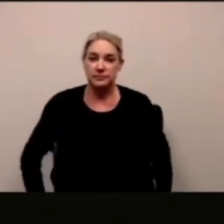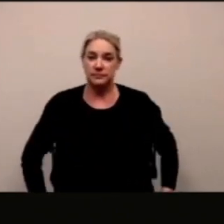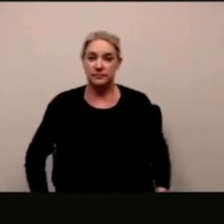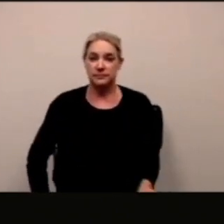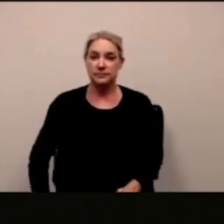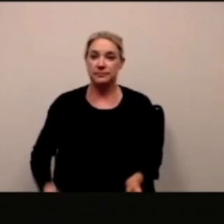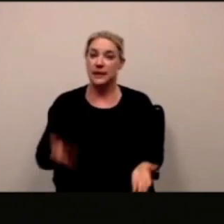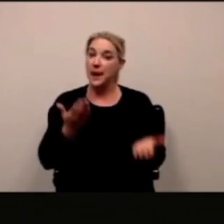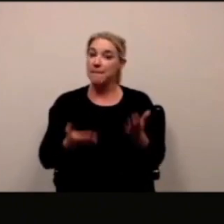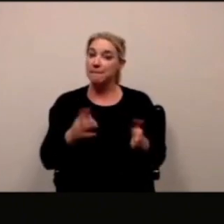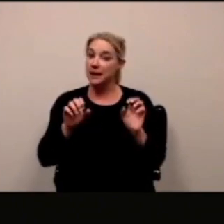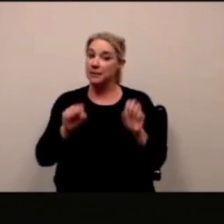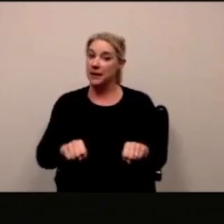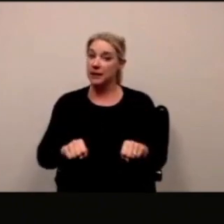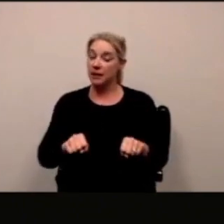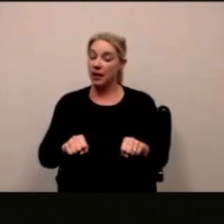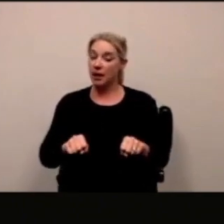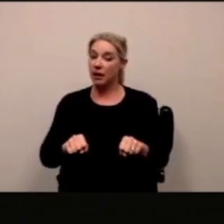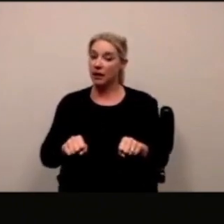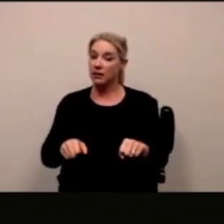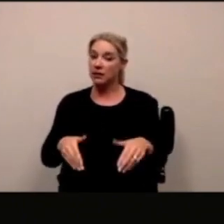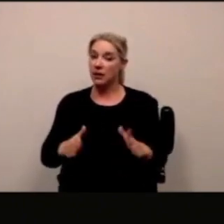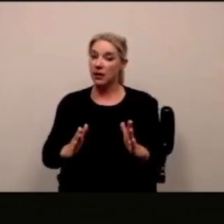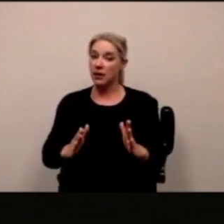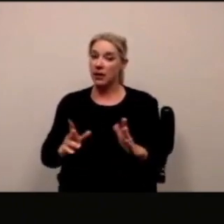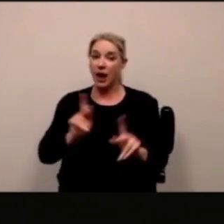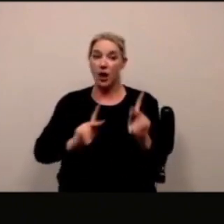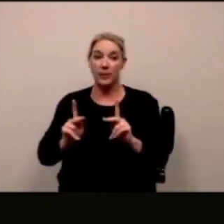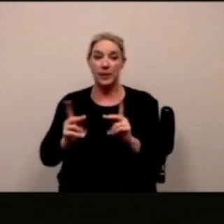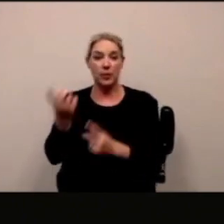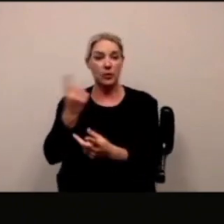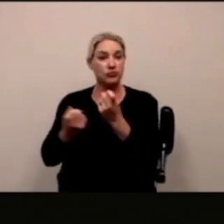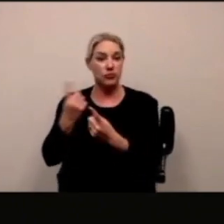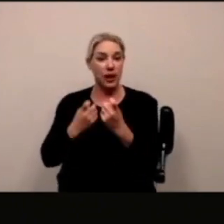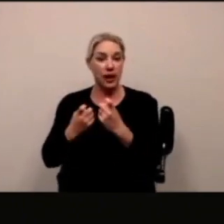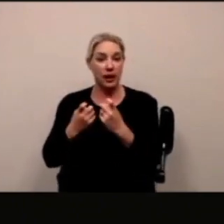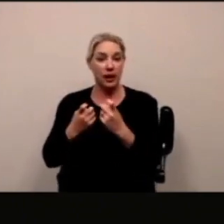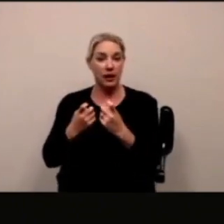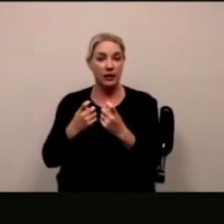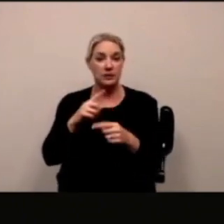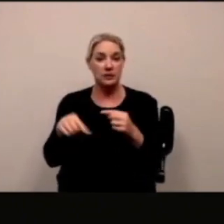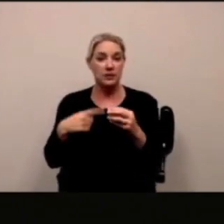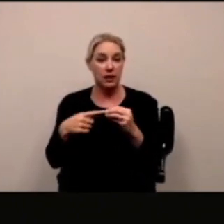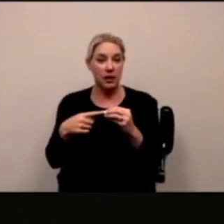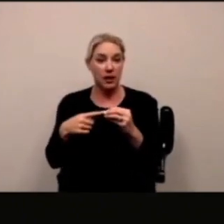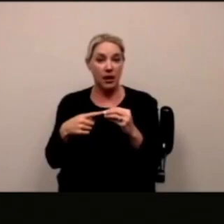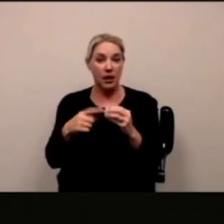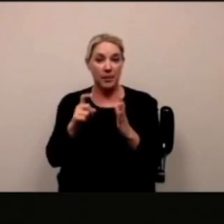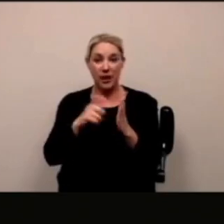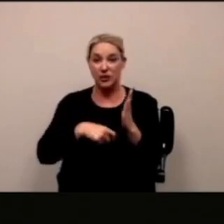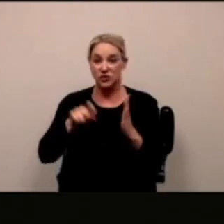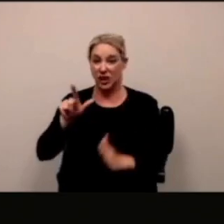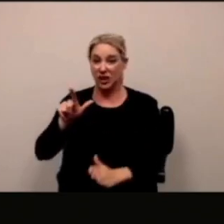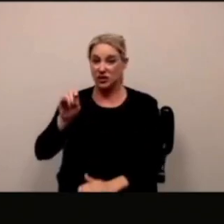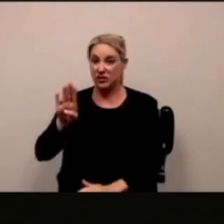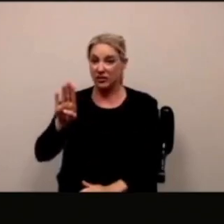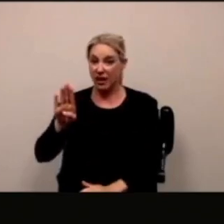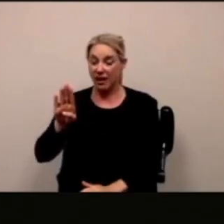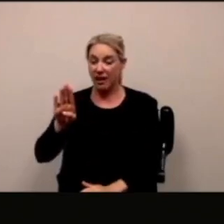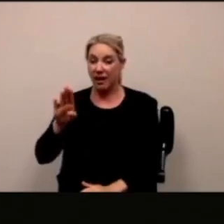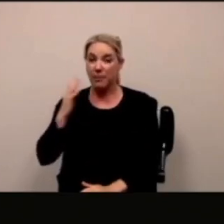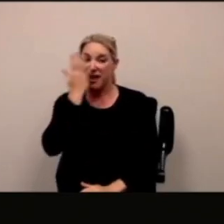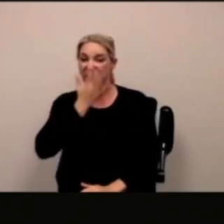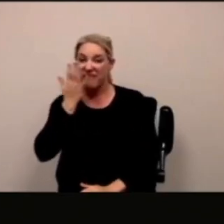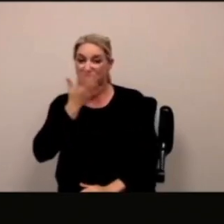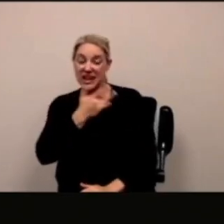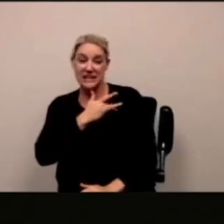Maybe we could open it up to questions generally about Scratch Lab, face sensing, and physics.